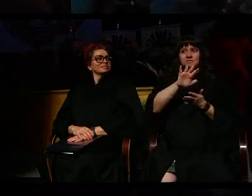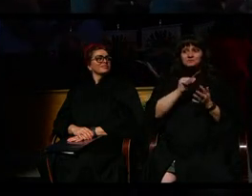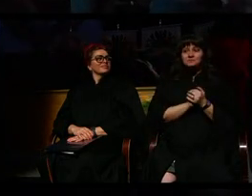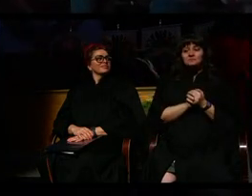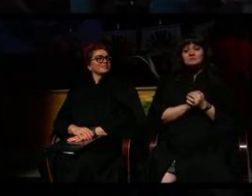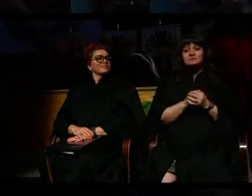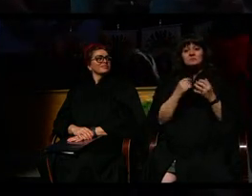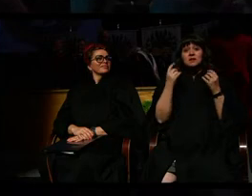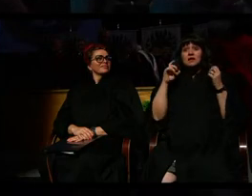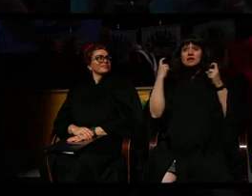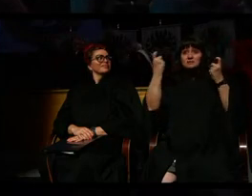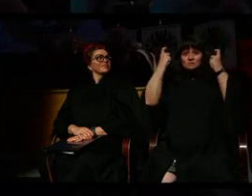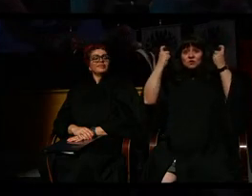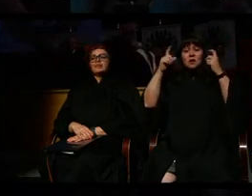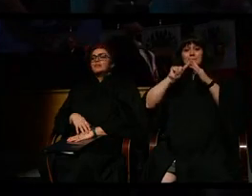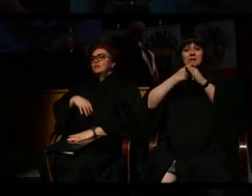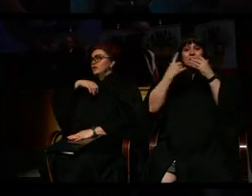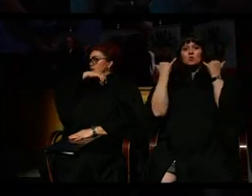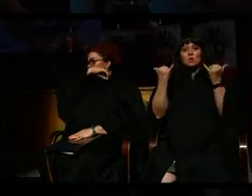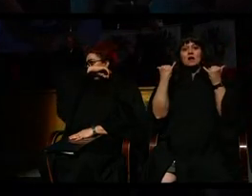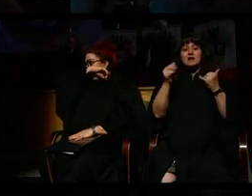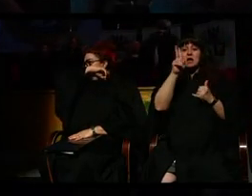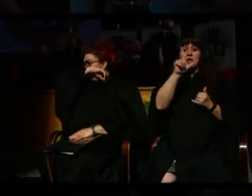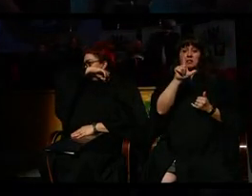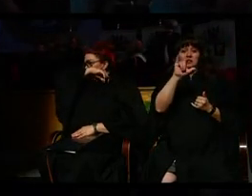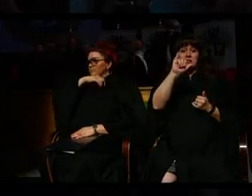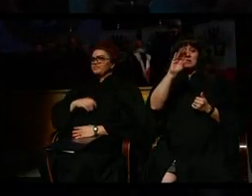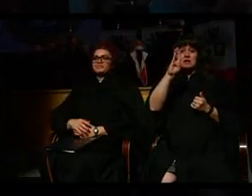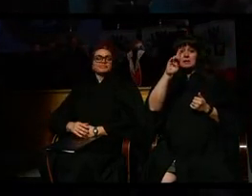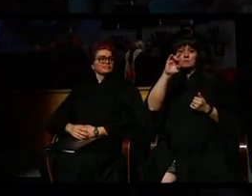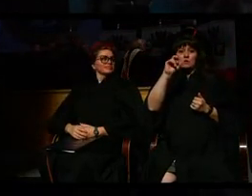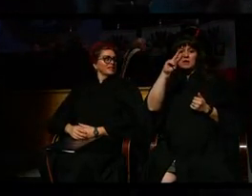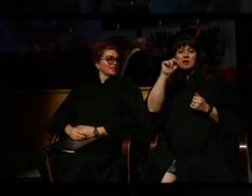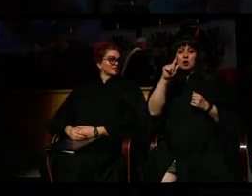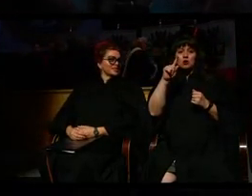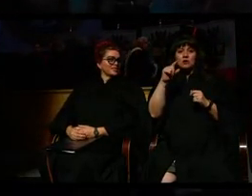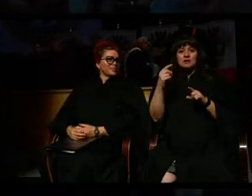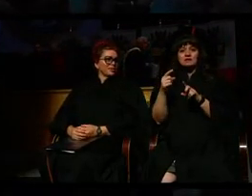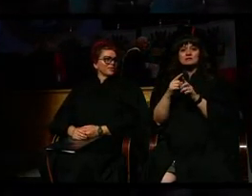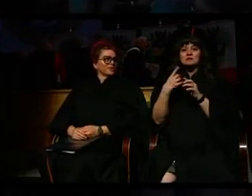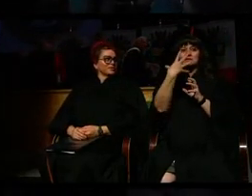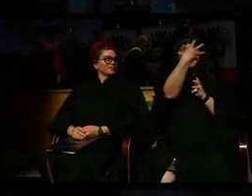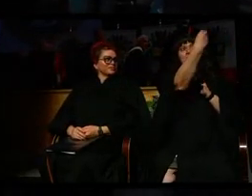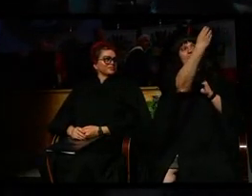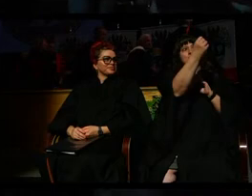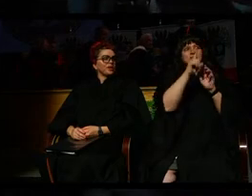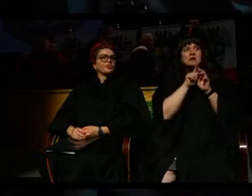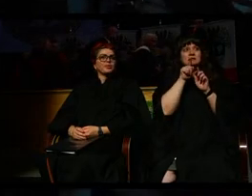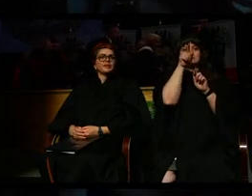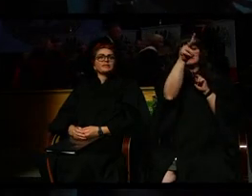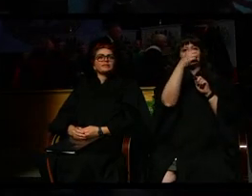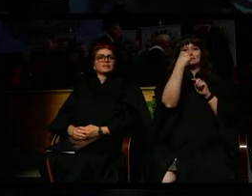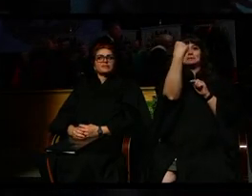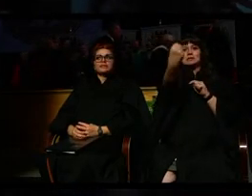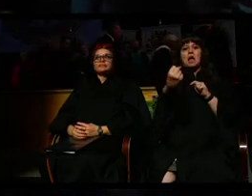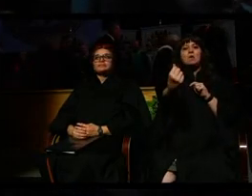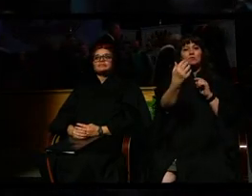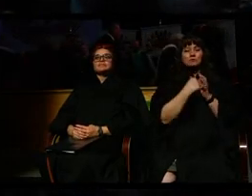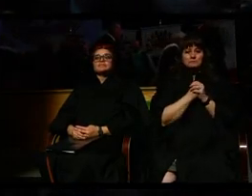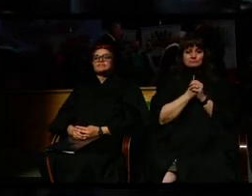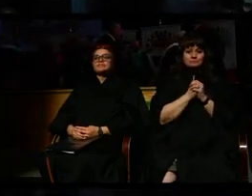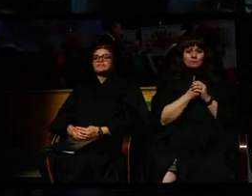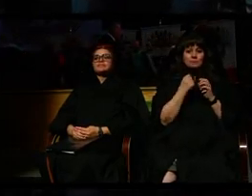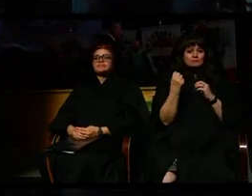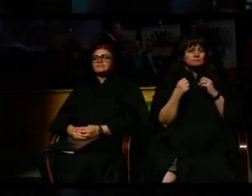right now on the Library Quad, located outside to the south and east of this building. Enjoy refreshments